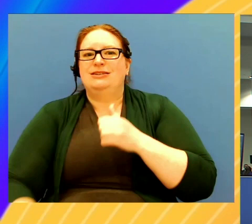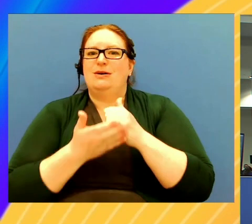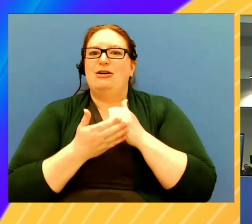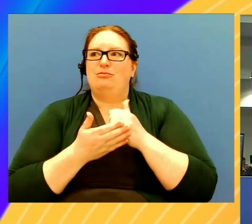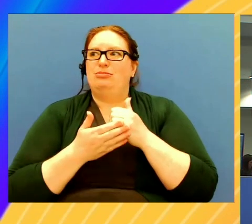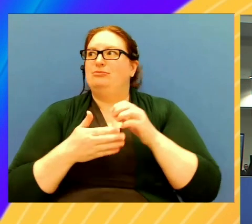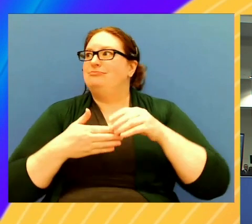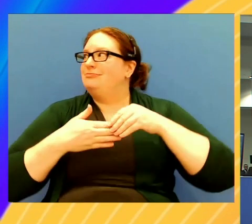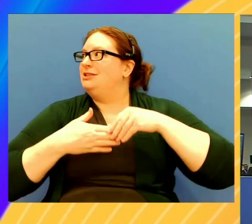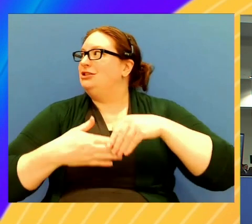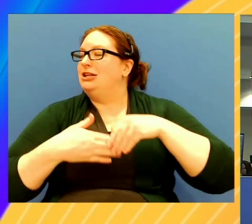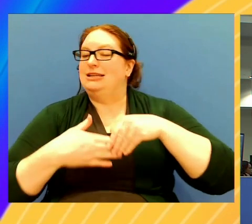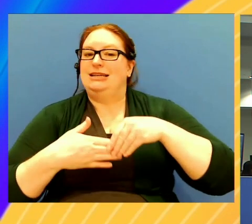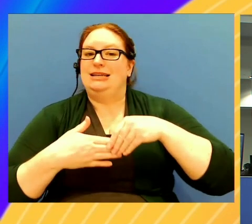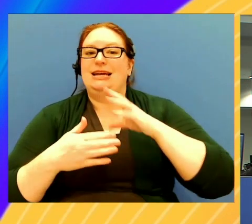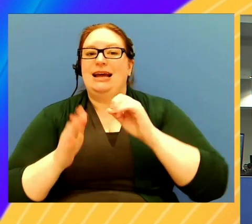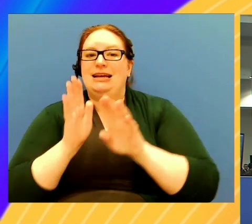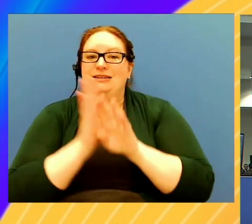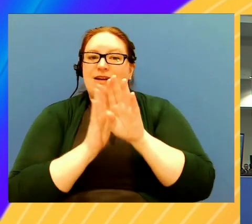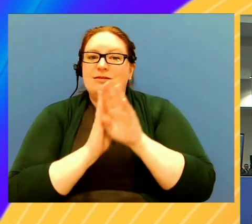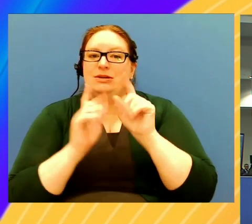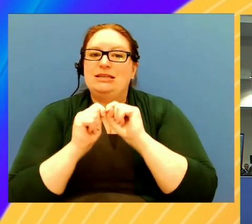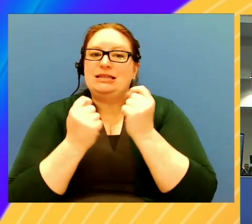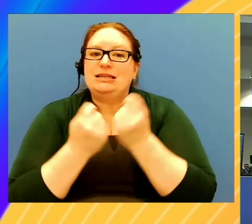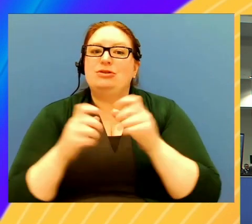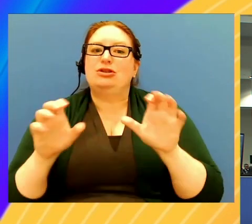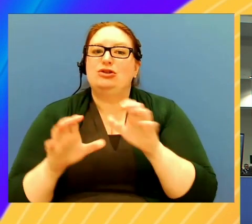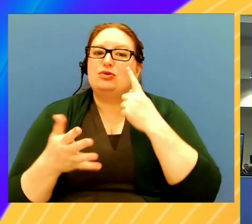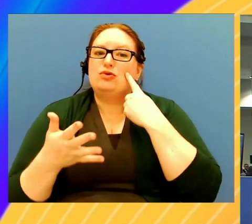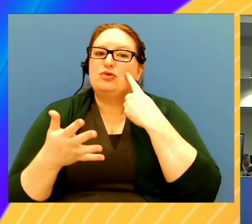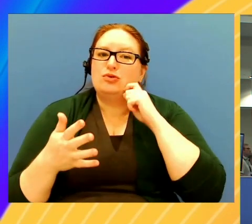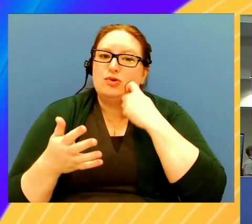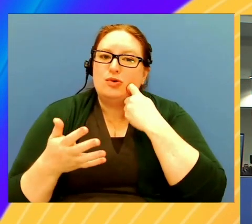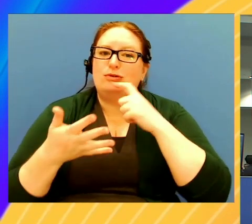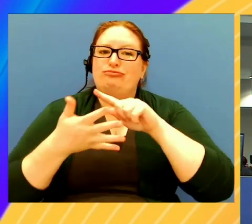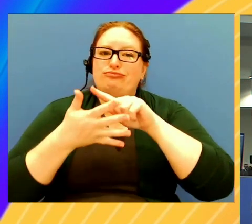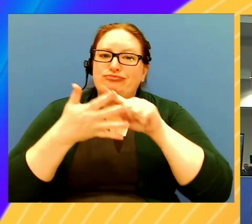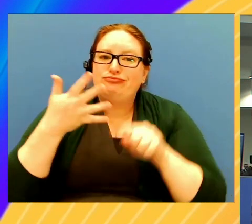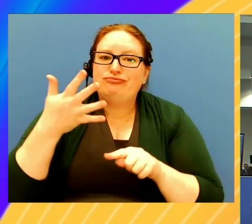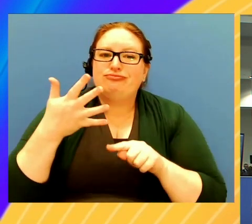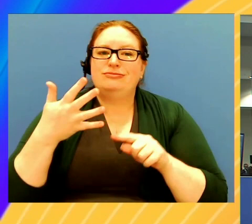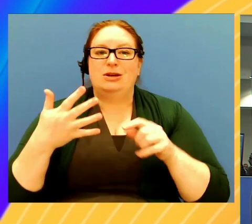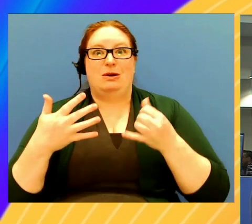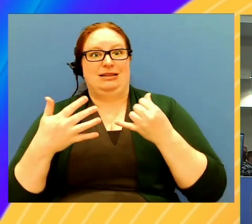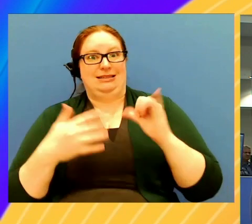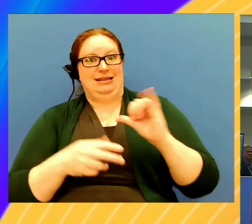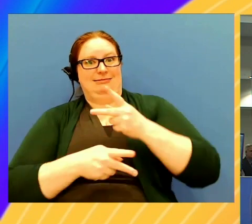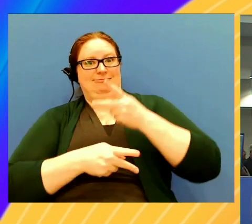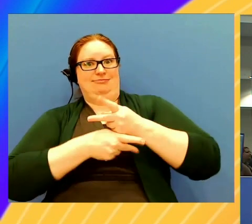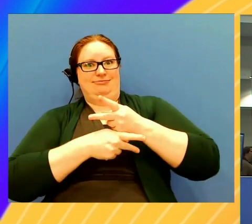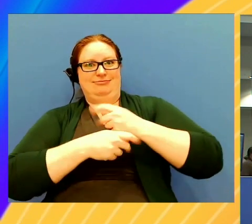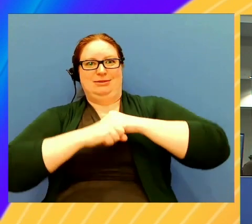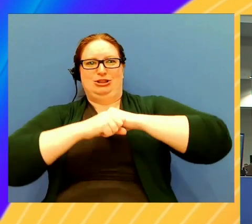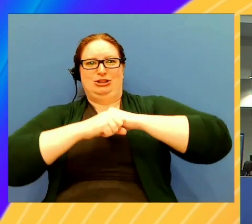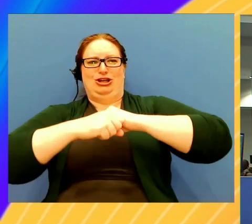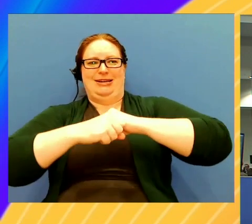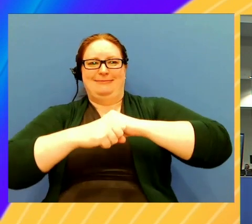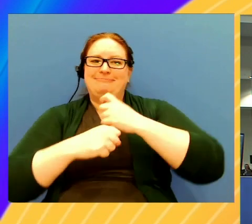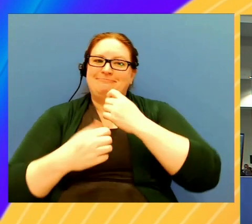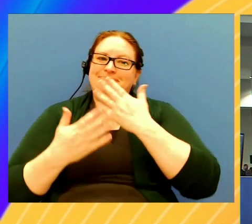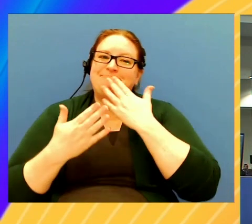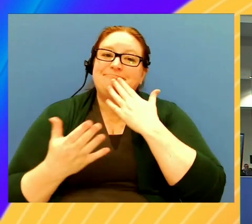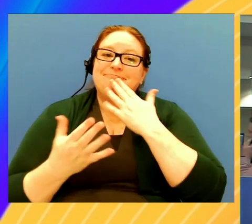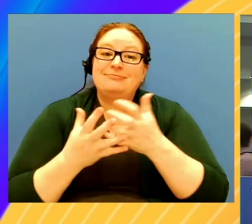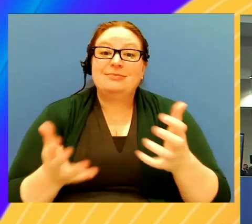agility and development teams to do cool things while still keeping security in control of what they need to do. So thank you very much.